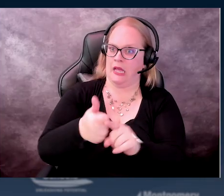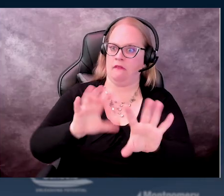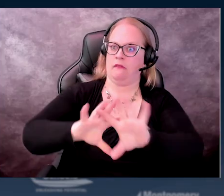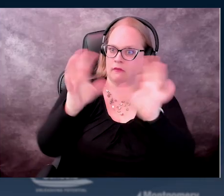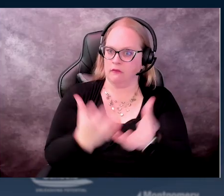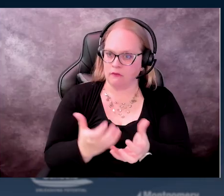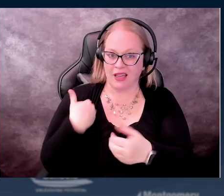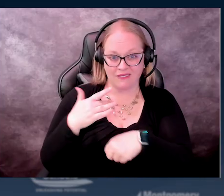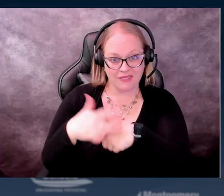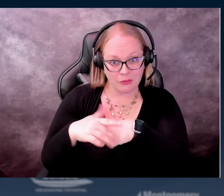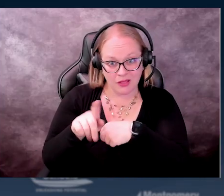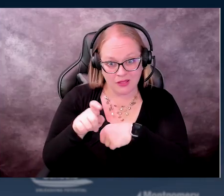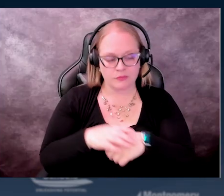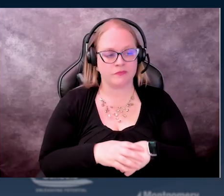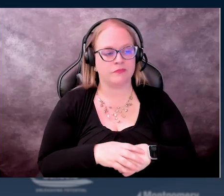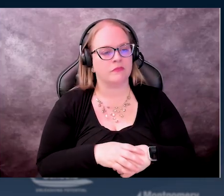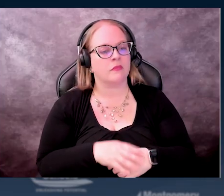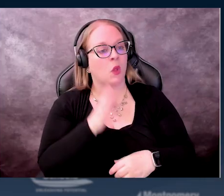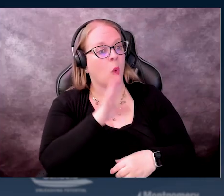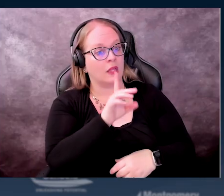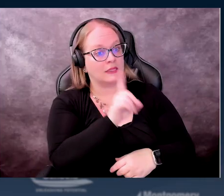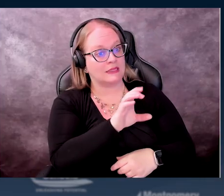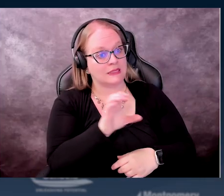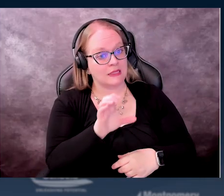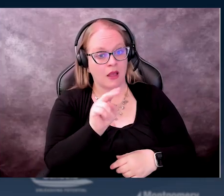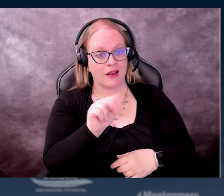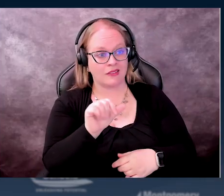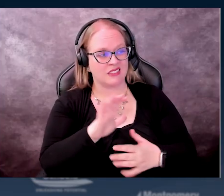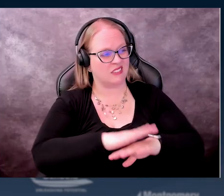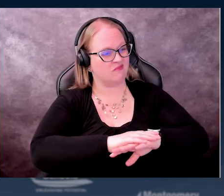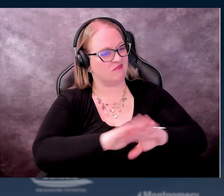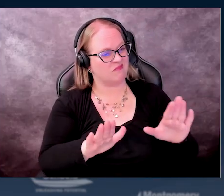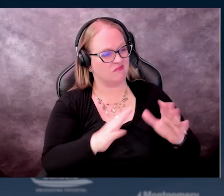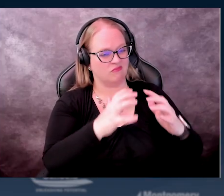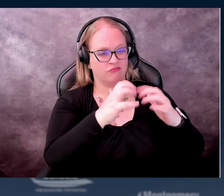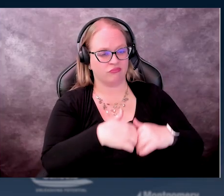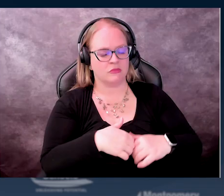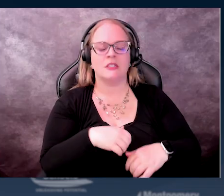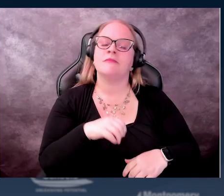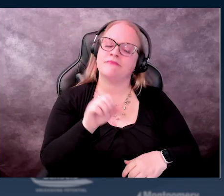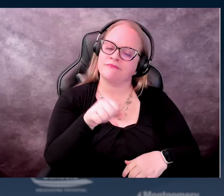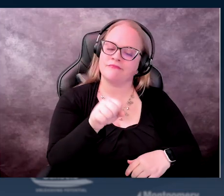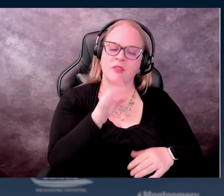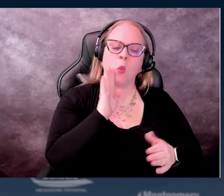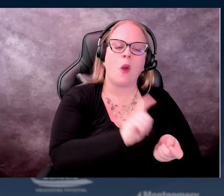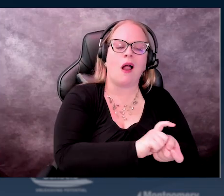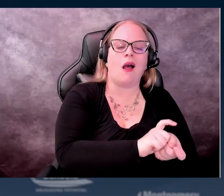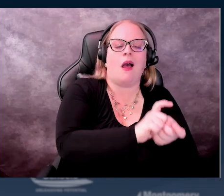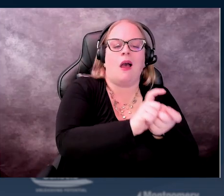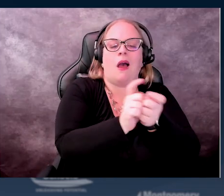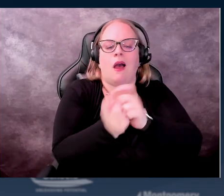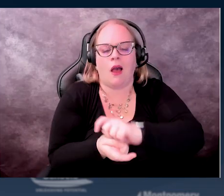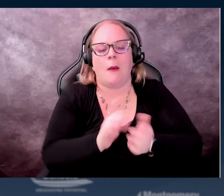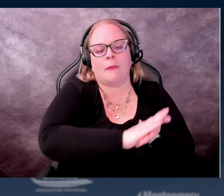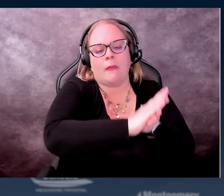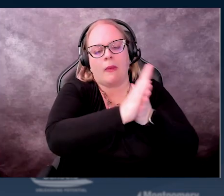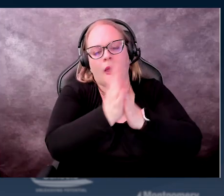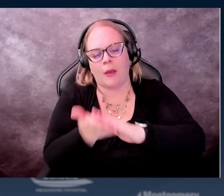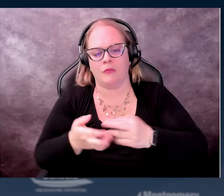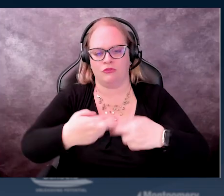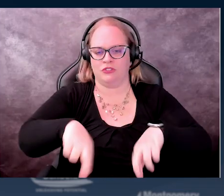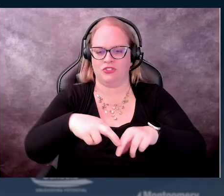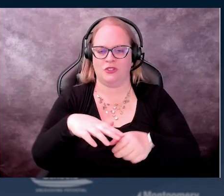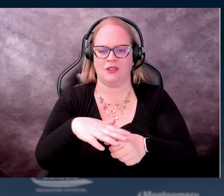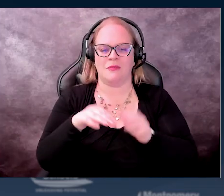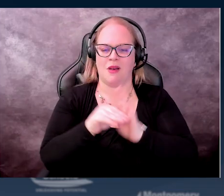Yes. The DCC and NEC will evolve into the regional model, and elements of its success will